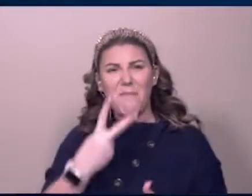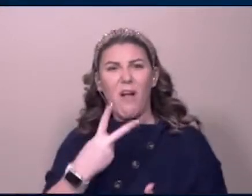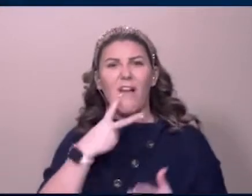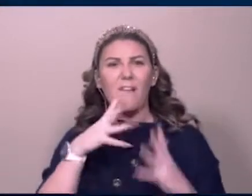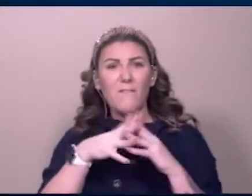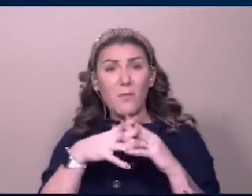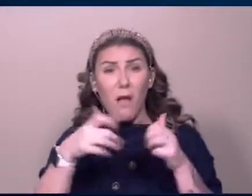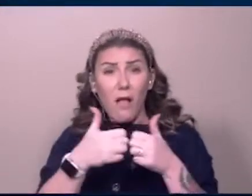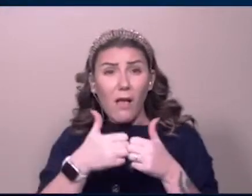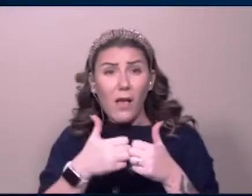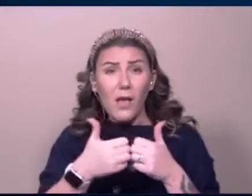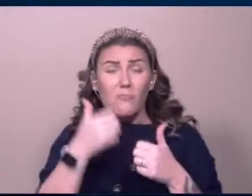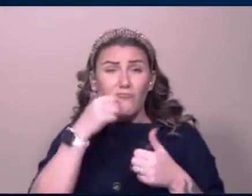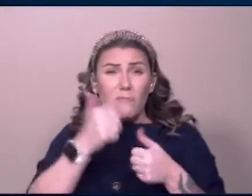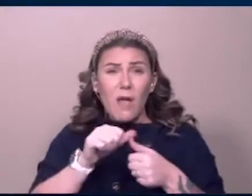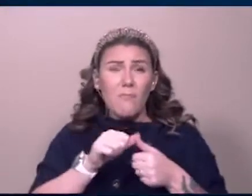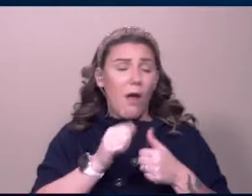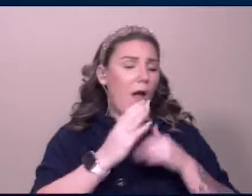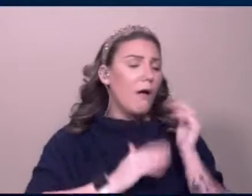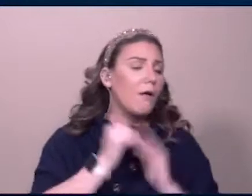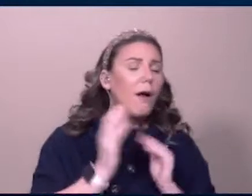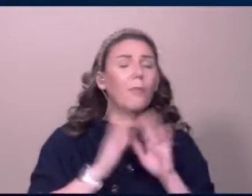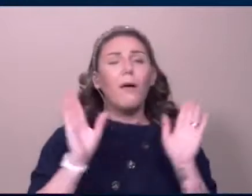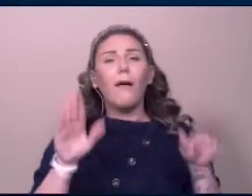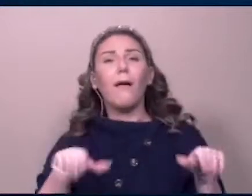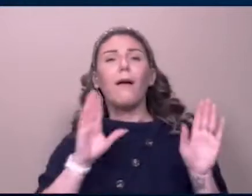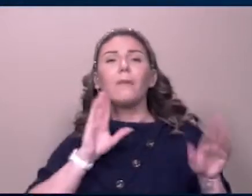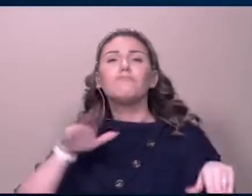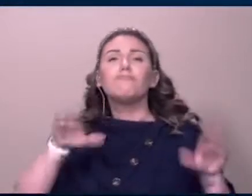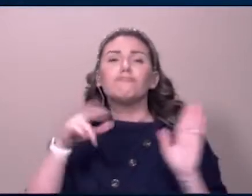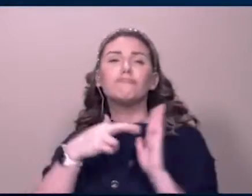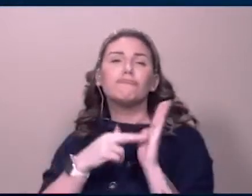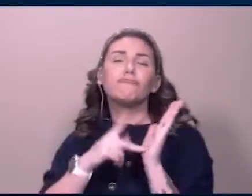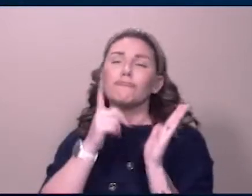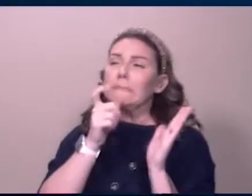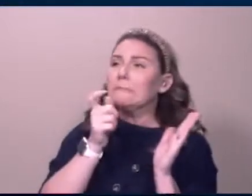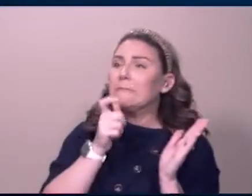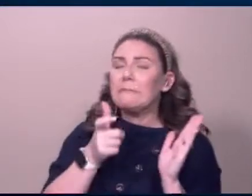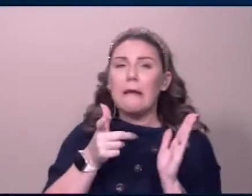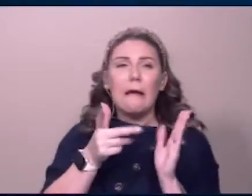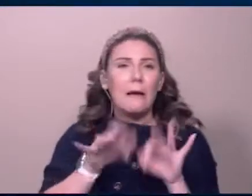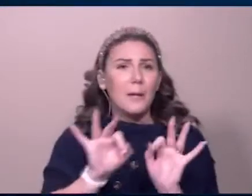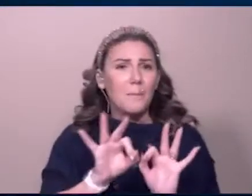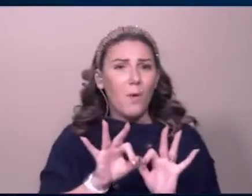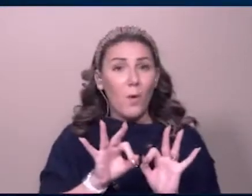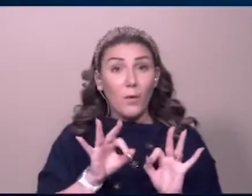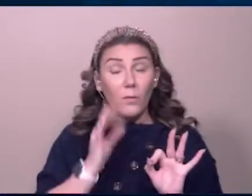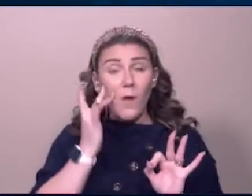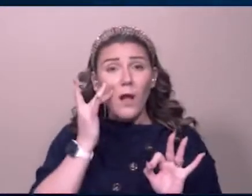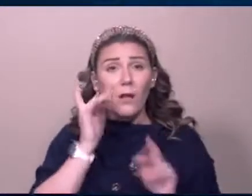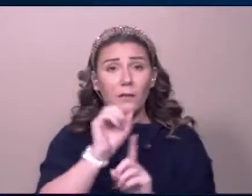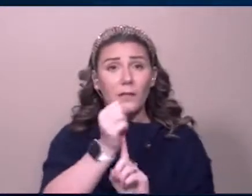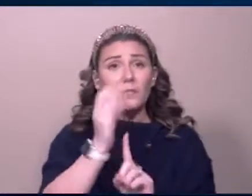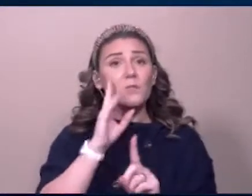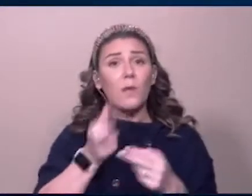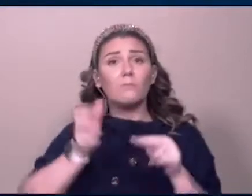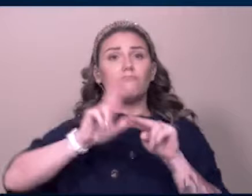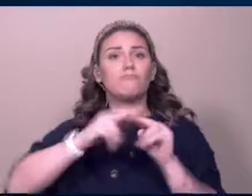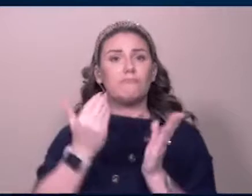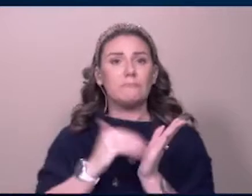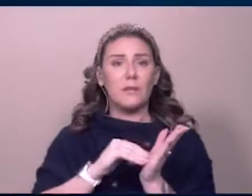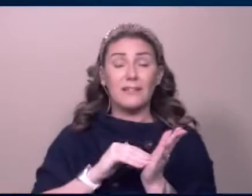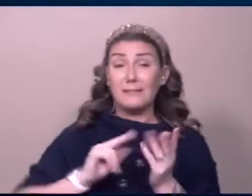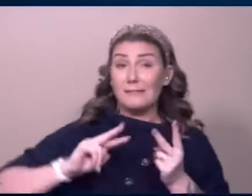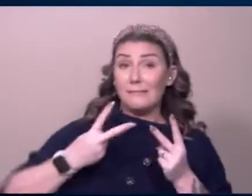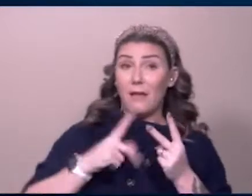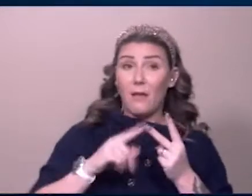comfortable and then and think you can violate all the rules, because it doesn't work like that. Because then the cases can go right back up. The second thing is,